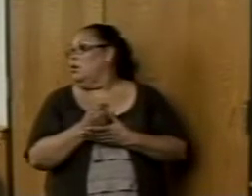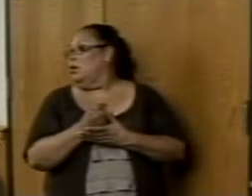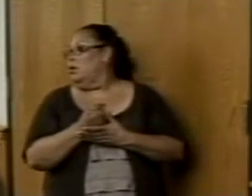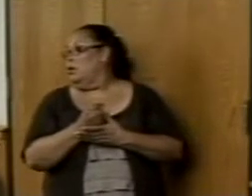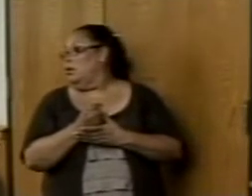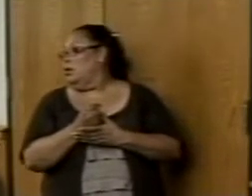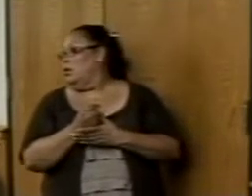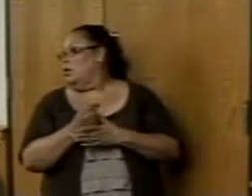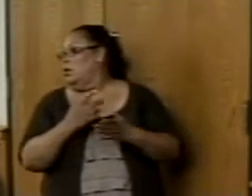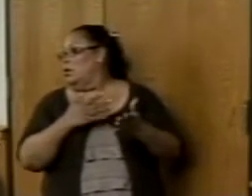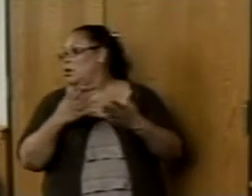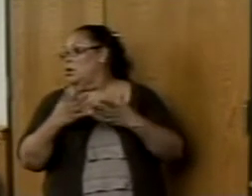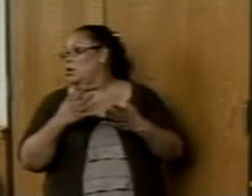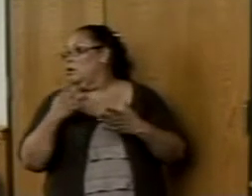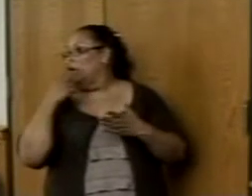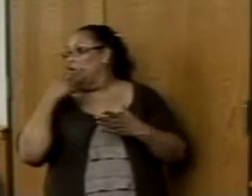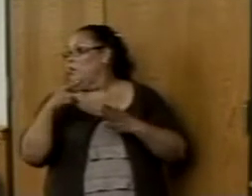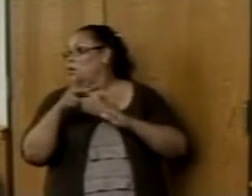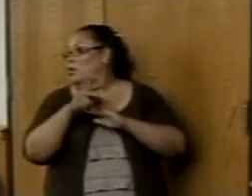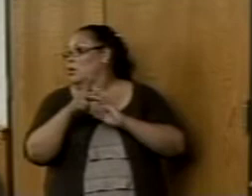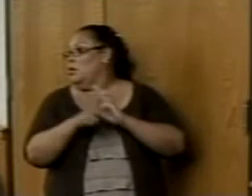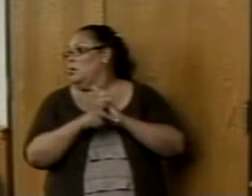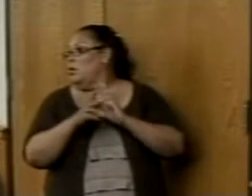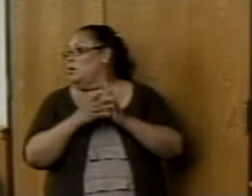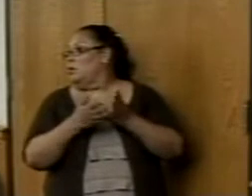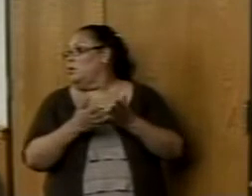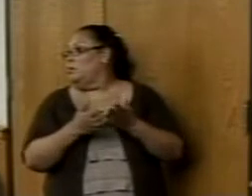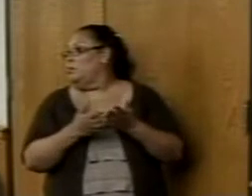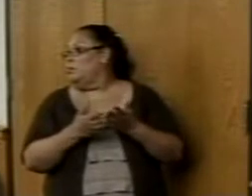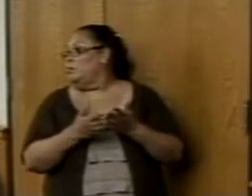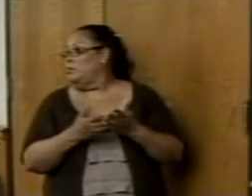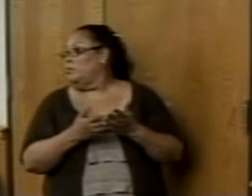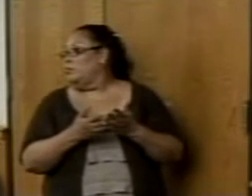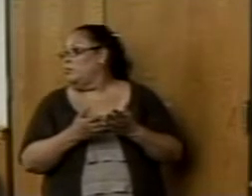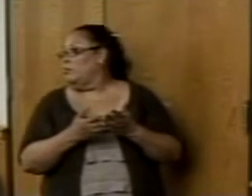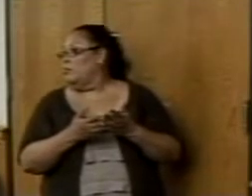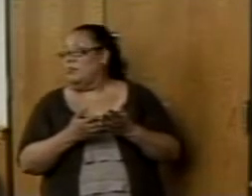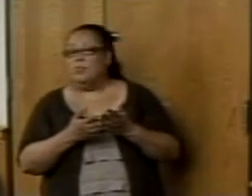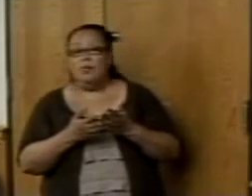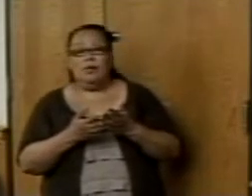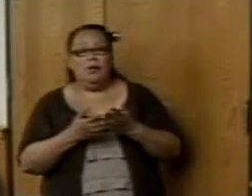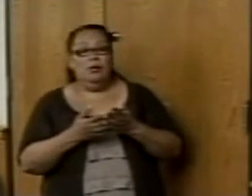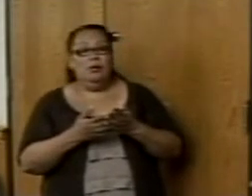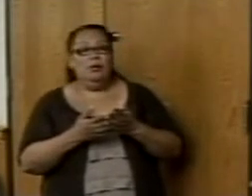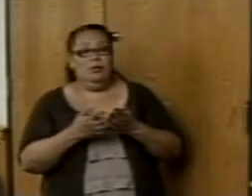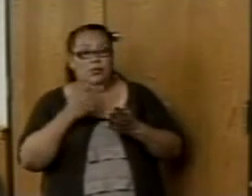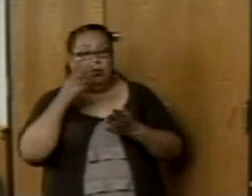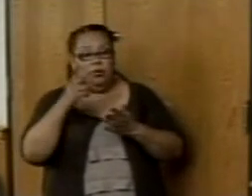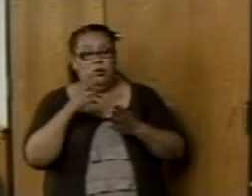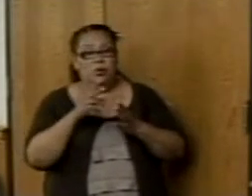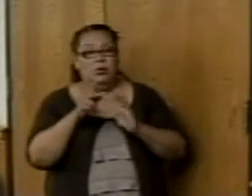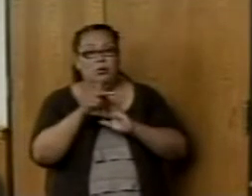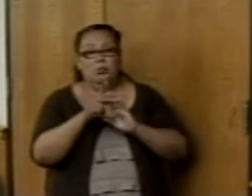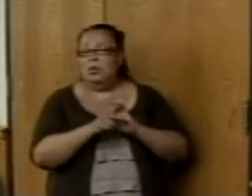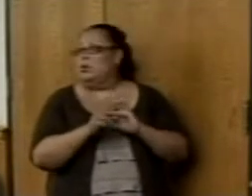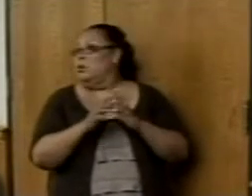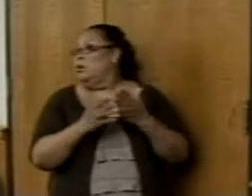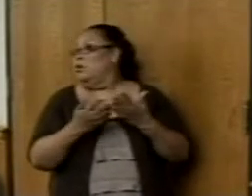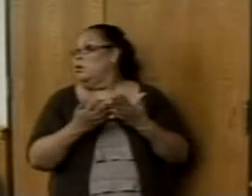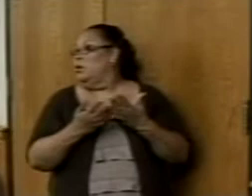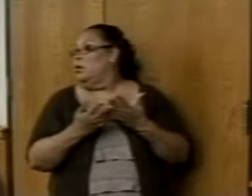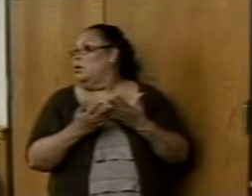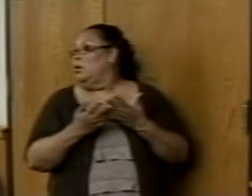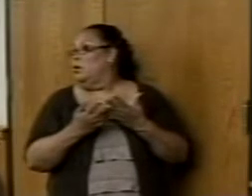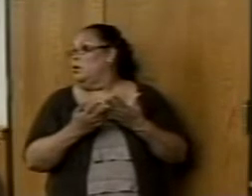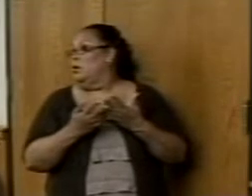beautifully. However, if you look at the policy book, it says in it at the very preamble, if you look at the policy book, it's part of the record, that